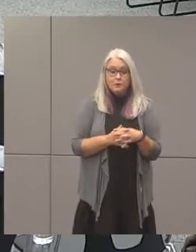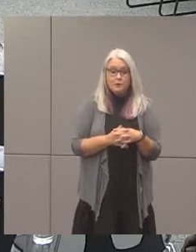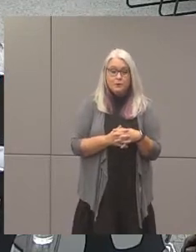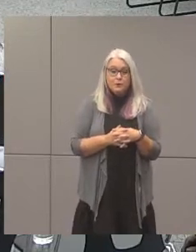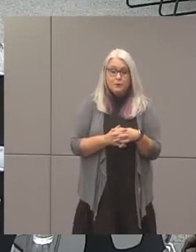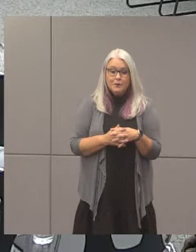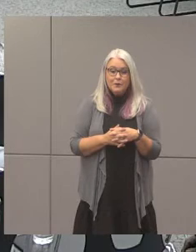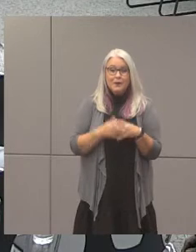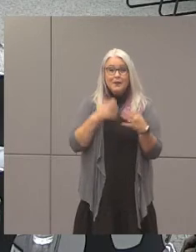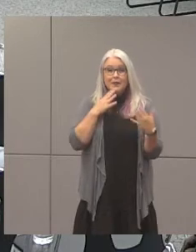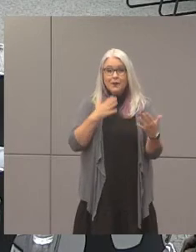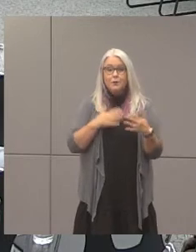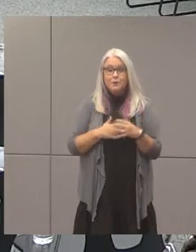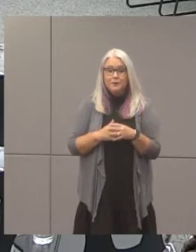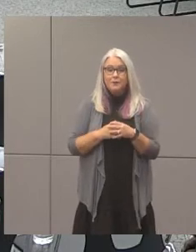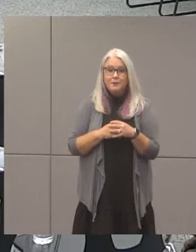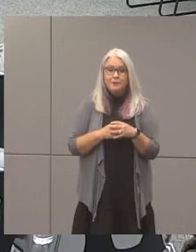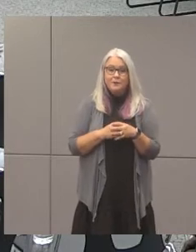Thank you.